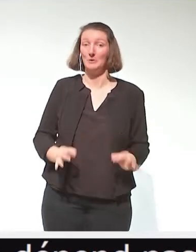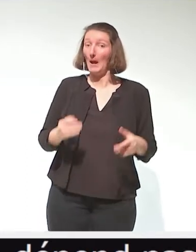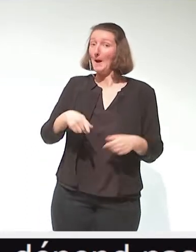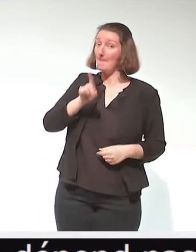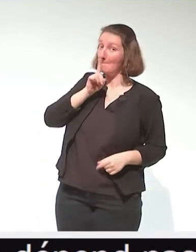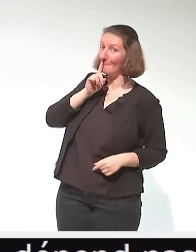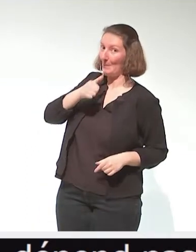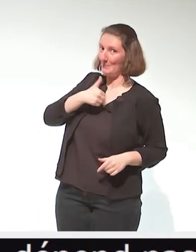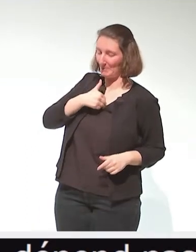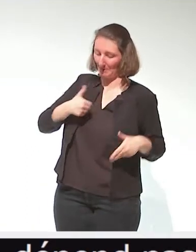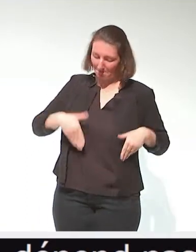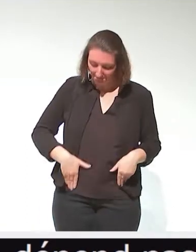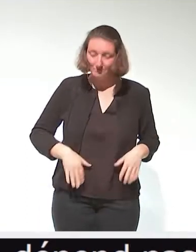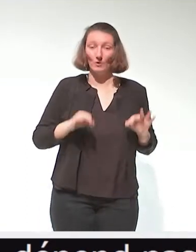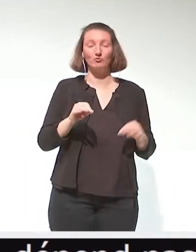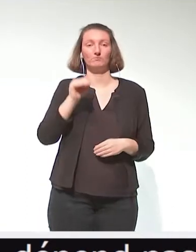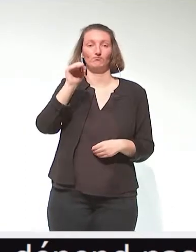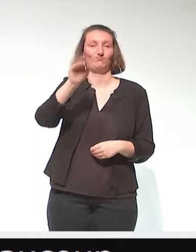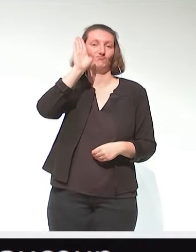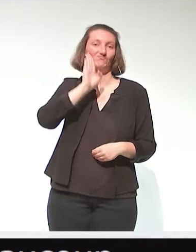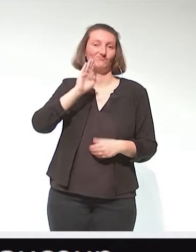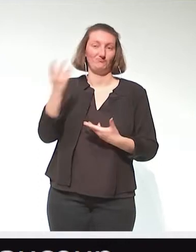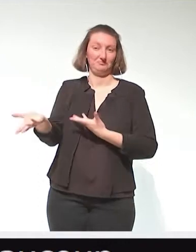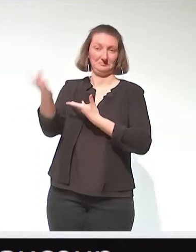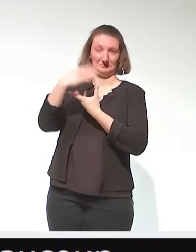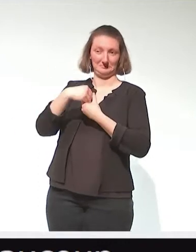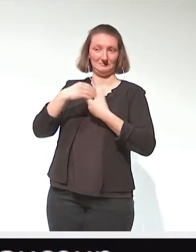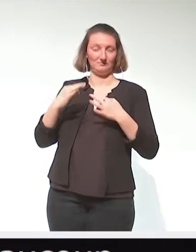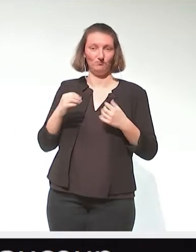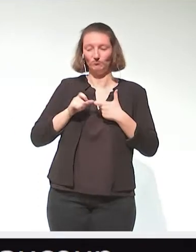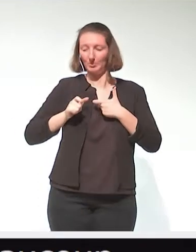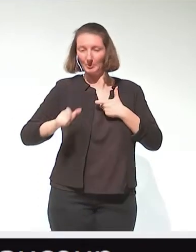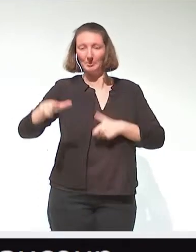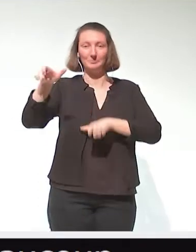make sure everybody gets heard. So, without further ado,